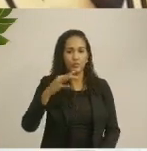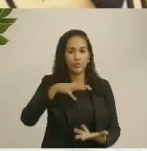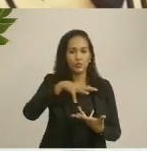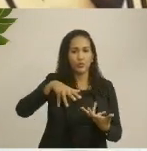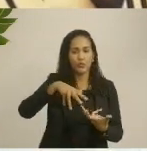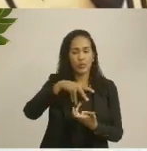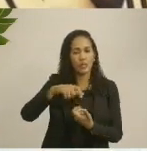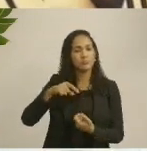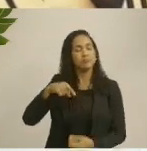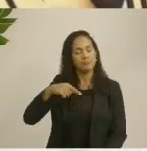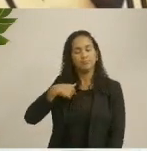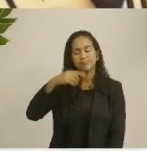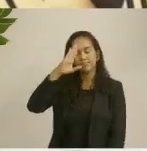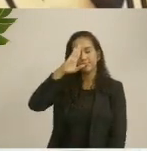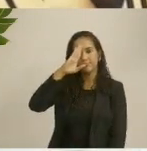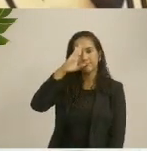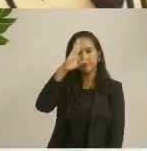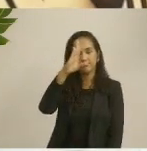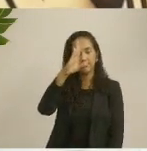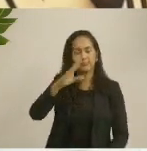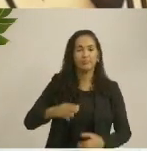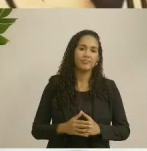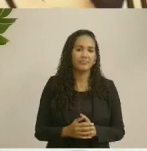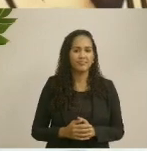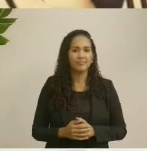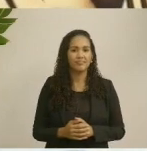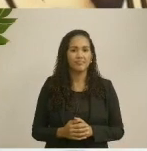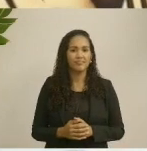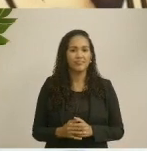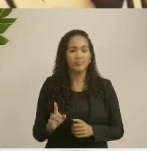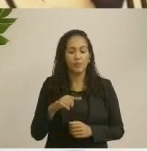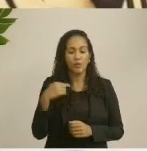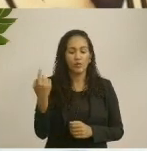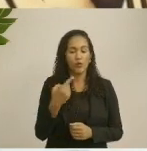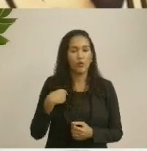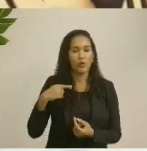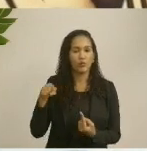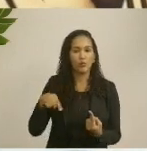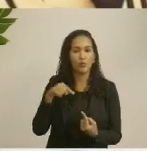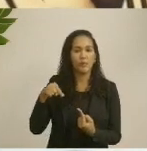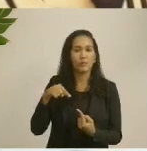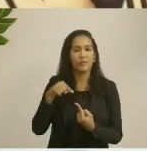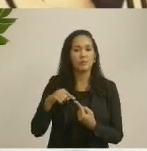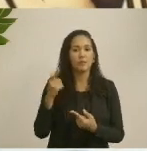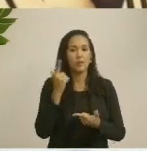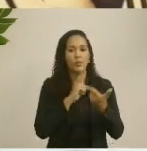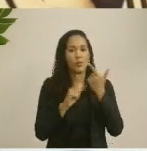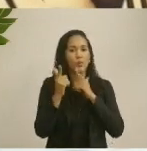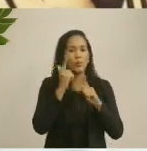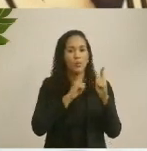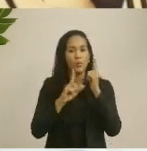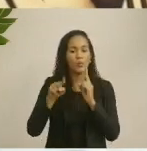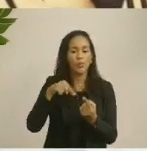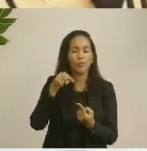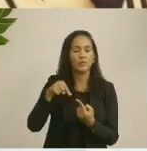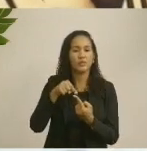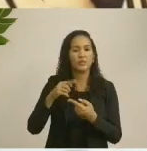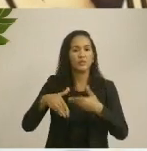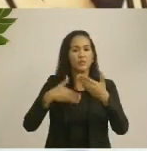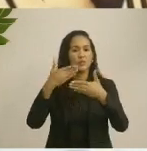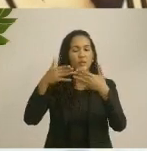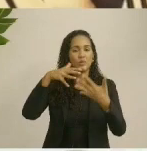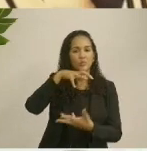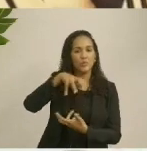global mission of achieving the Sustainable Development Goals. This is the sixth edition of the